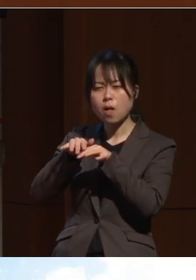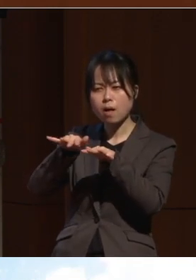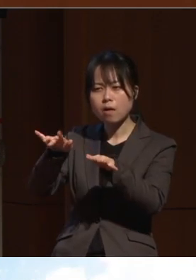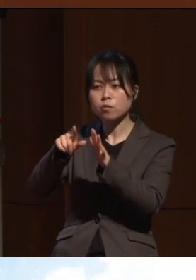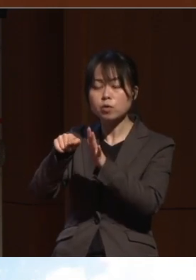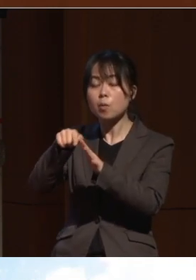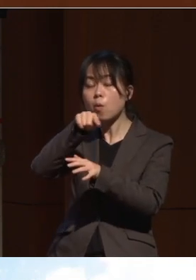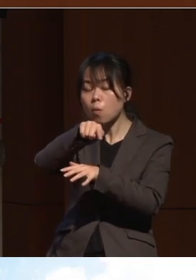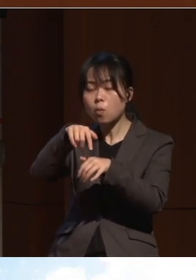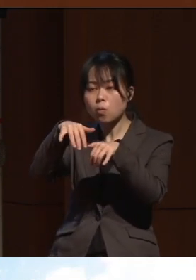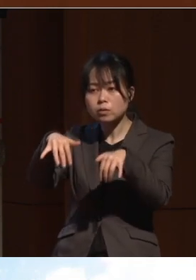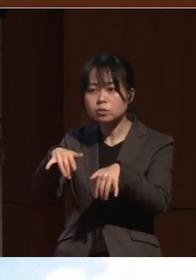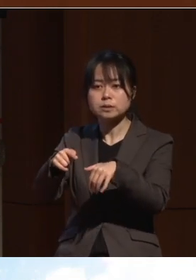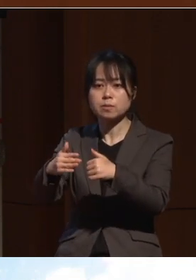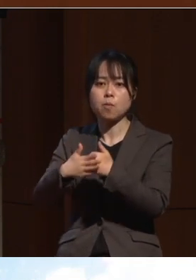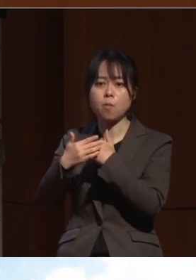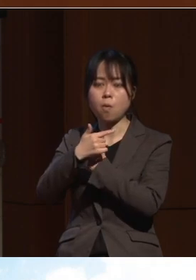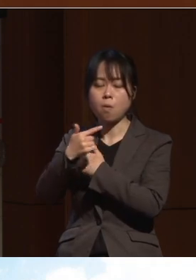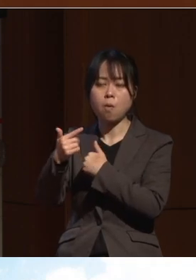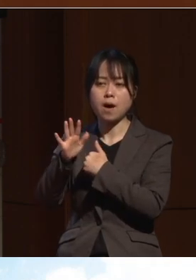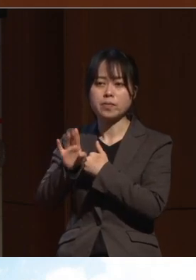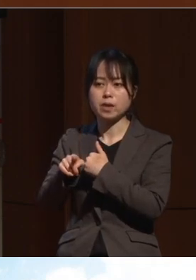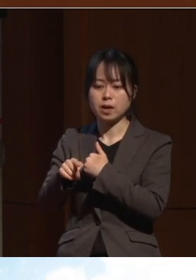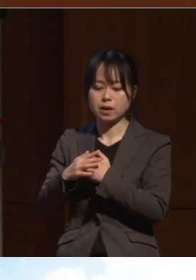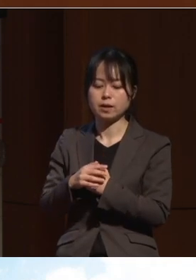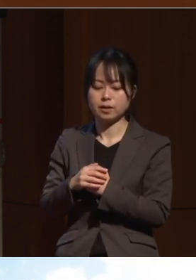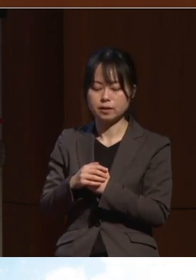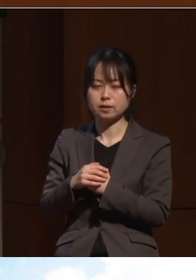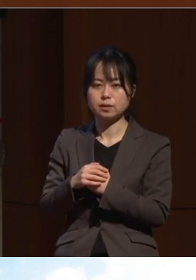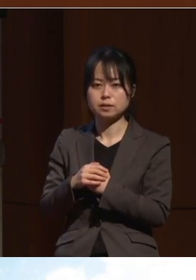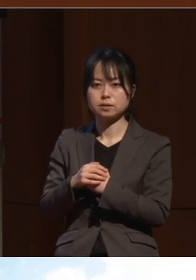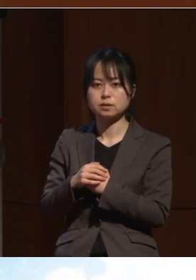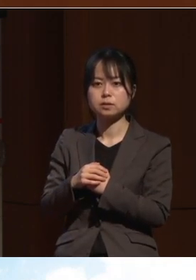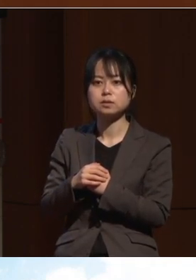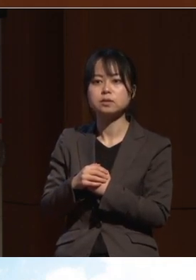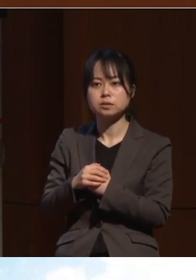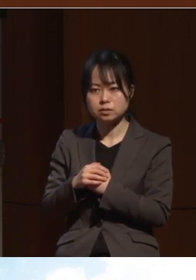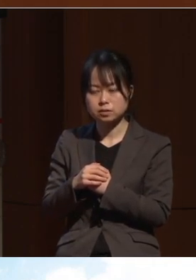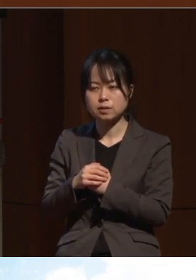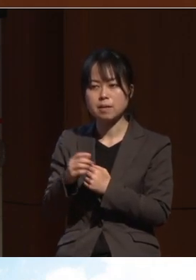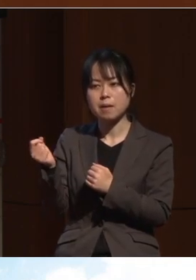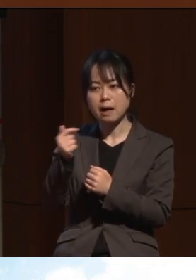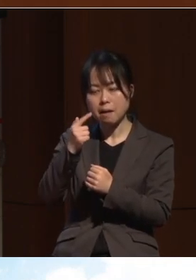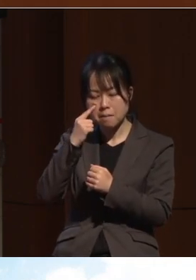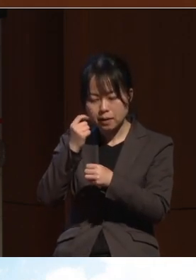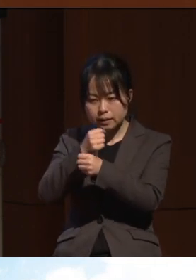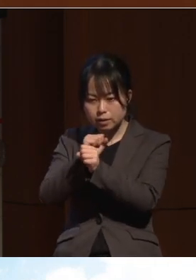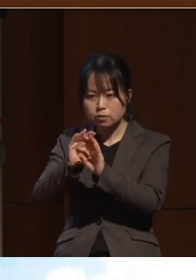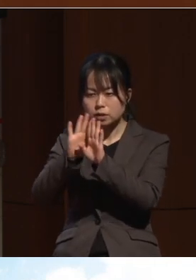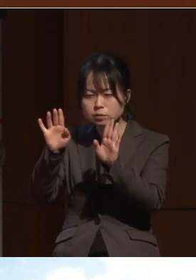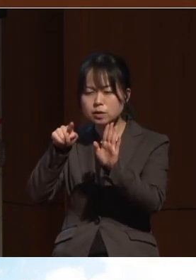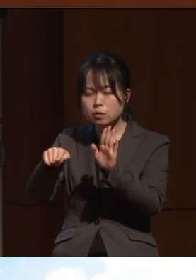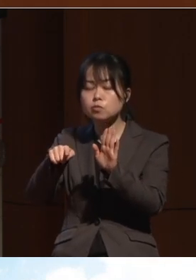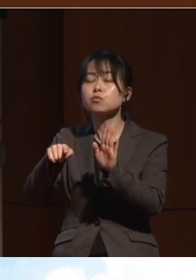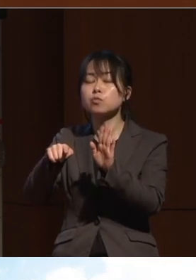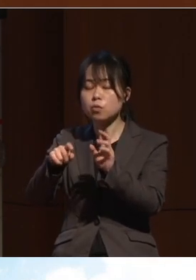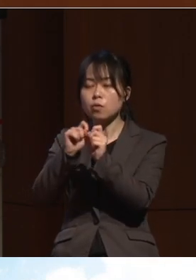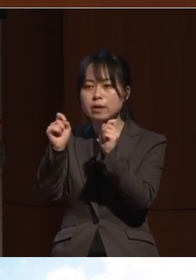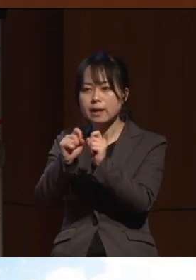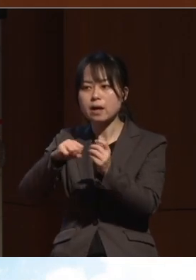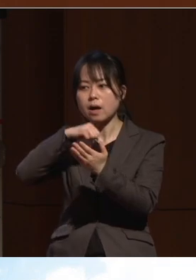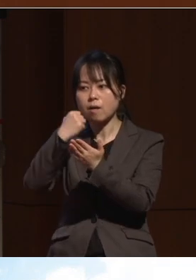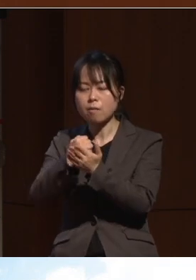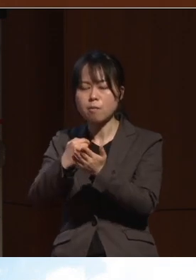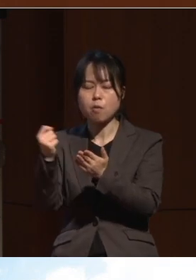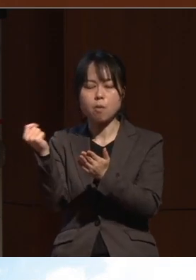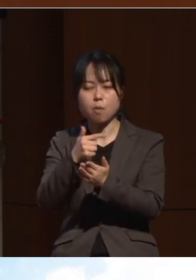particularly important across the piece for informing earlier stage research. The UK-Japan relationship on health